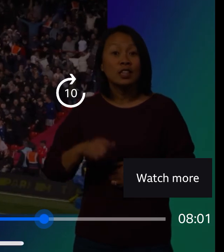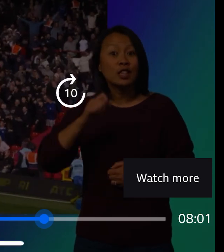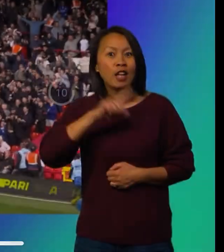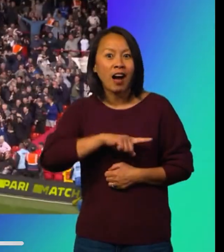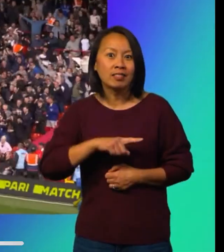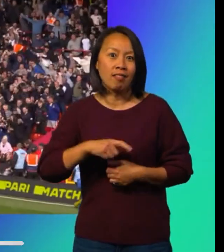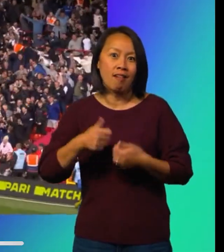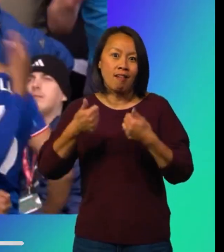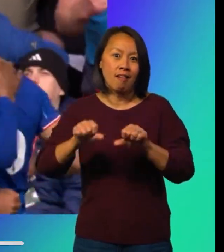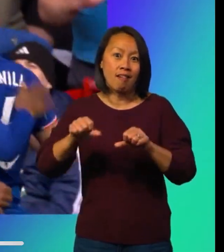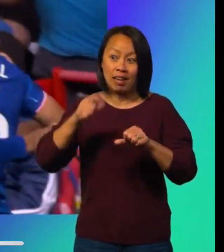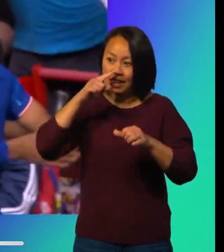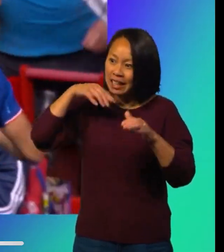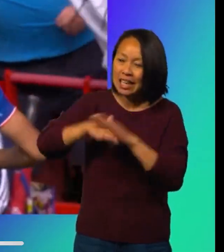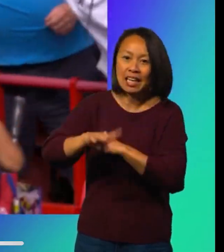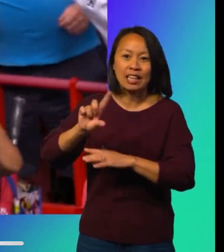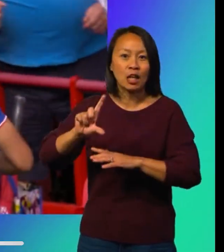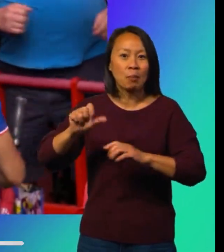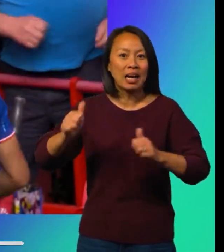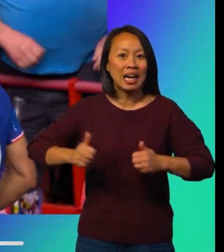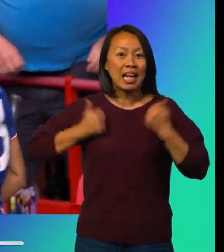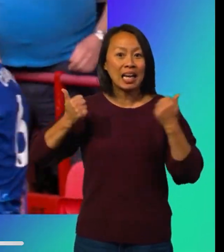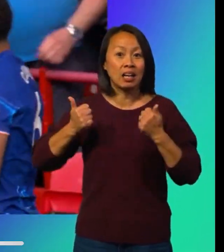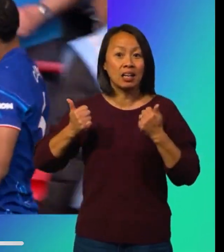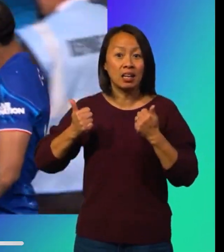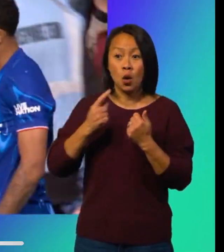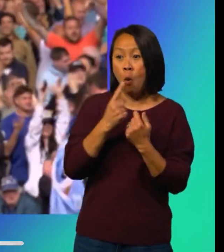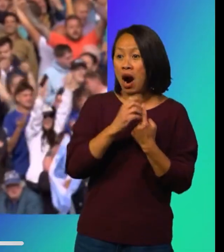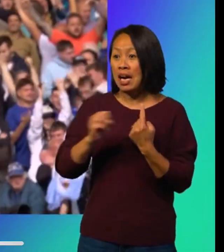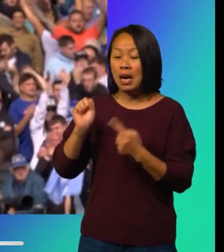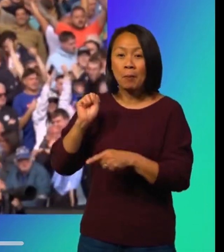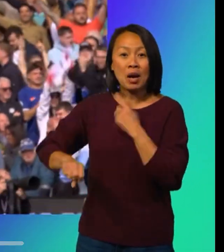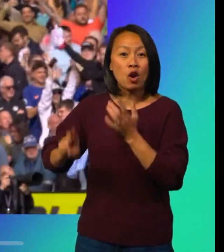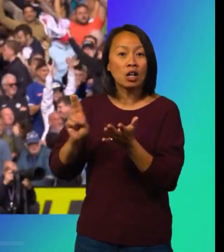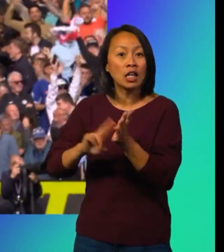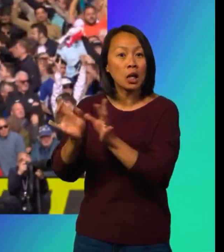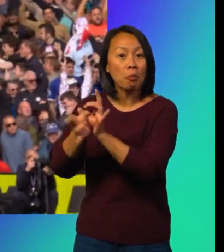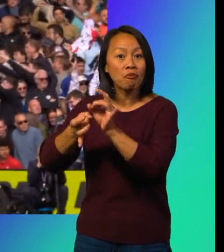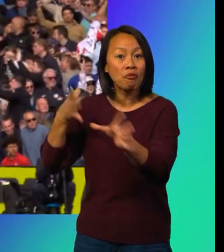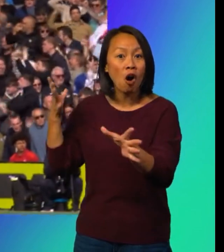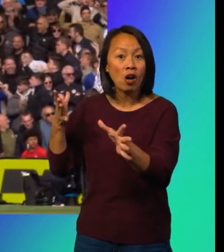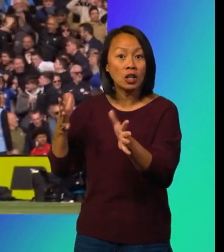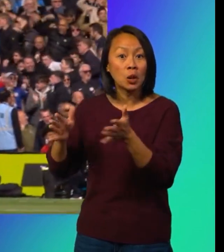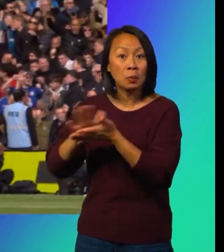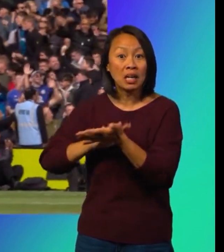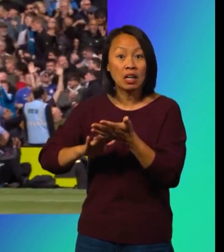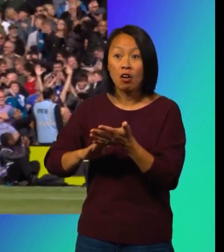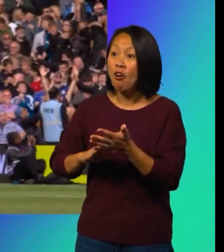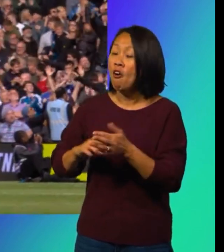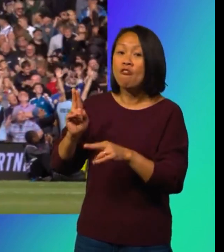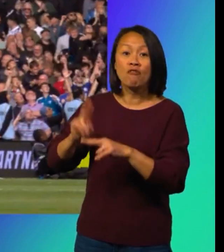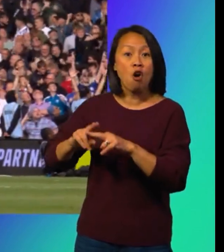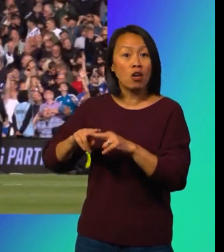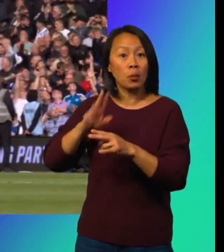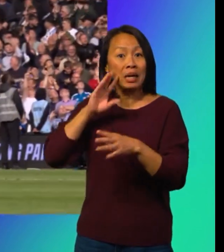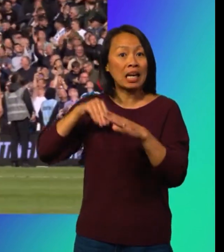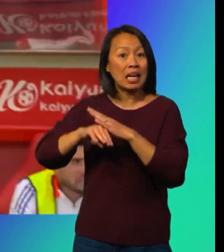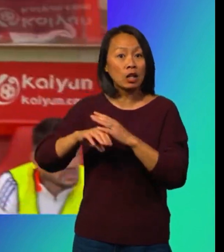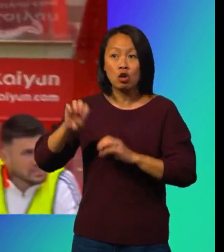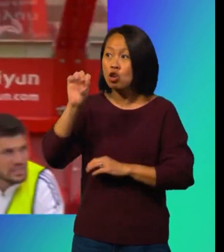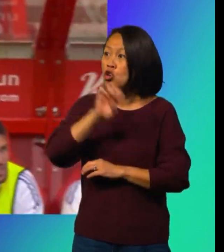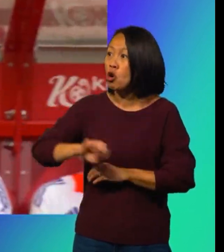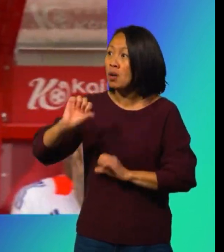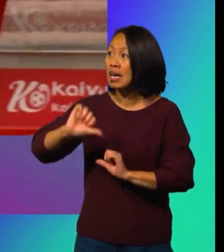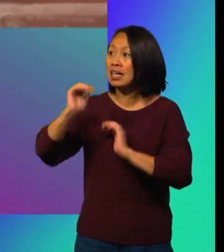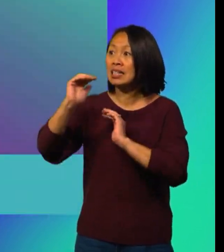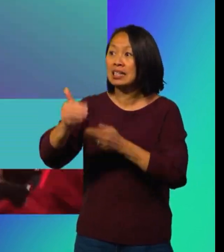Champions League with a 1-0 win at Nottingham Forest. It means Forest will also play in Europe next season with a spot in the Conference